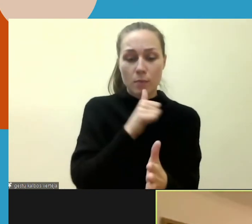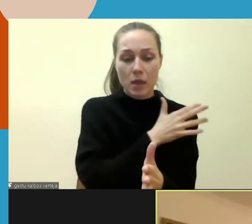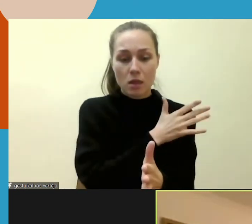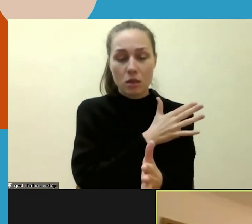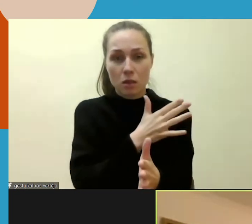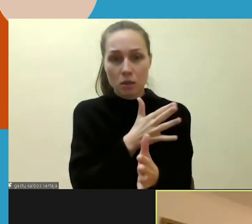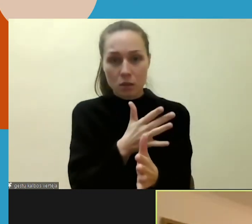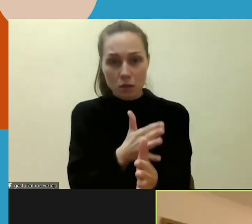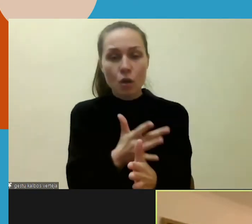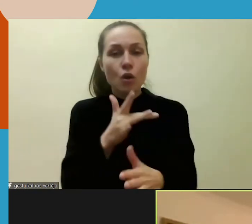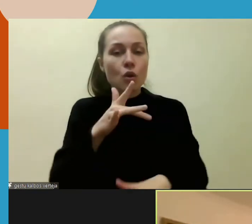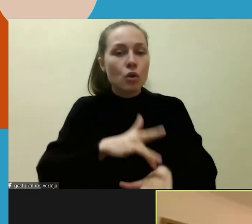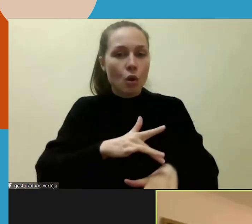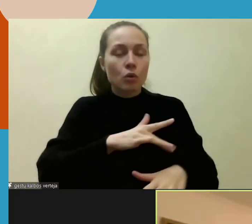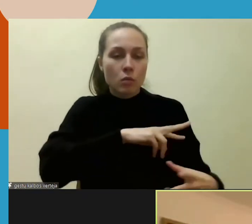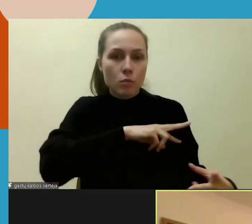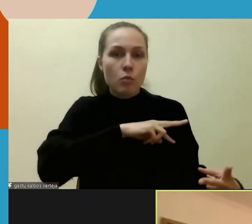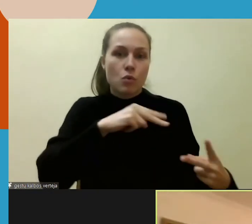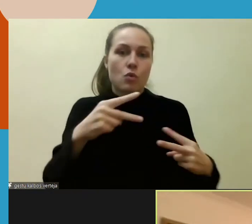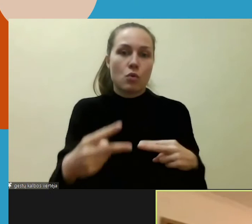of the work that we did, repeating ourselves.